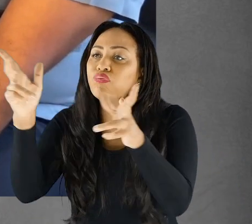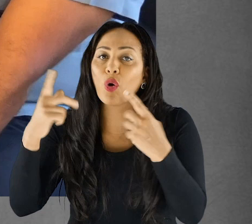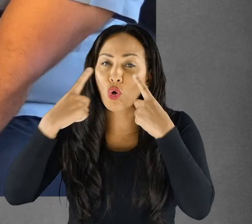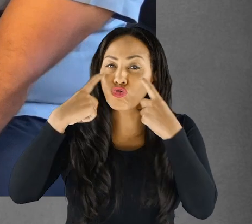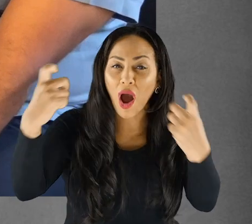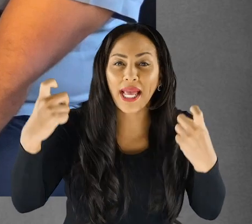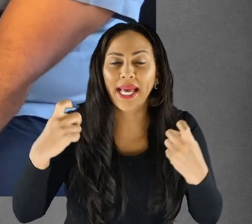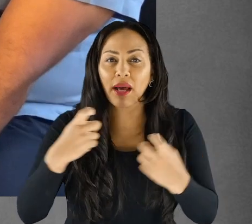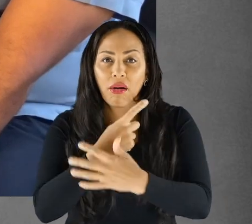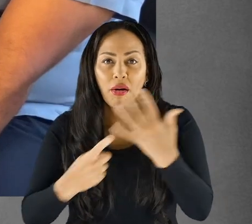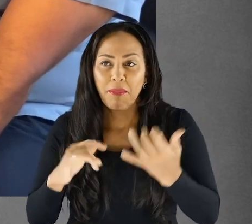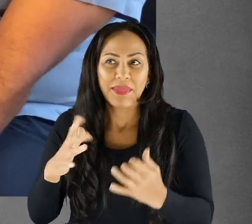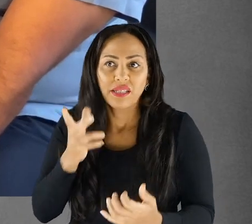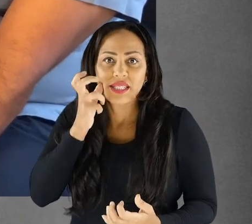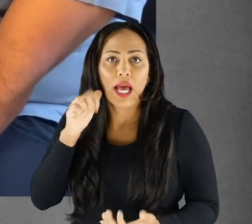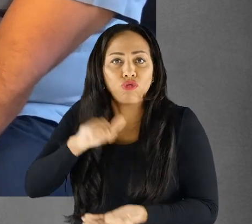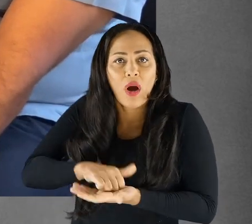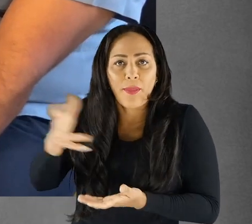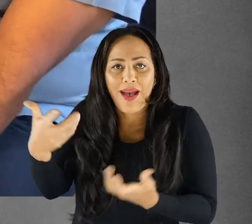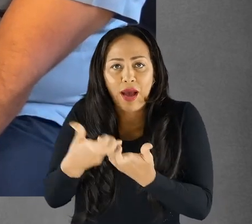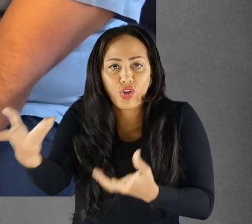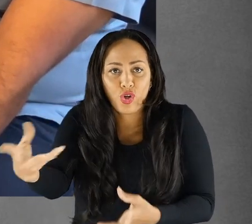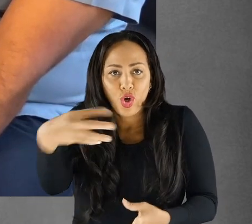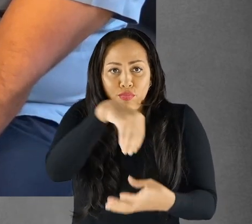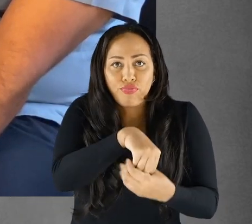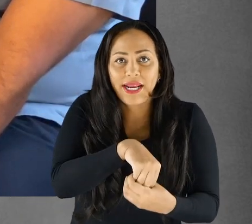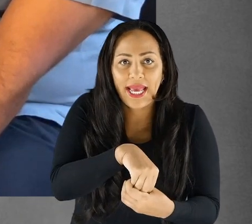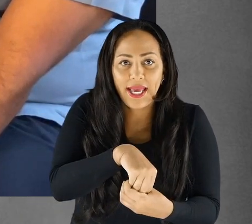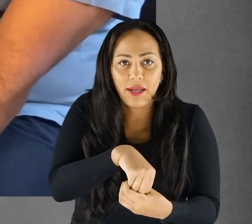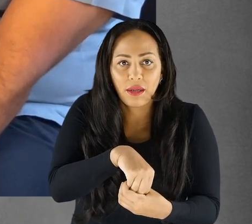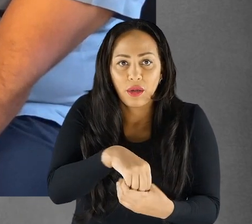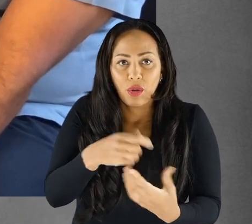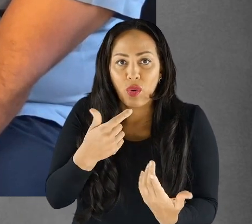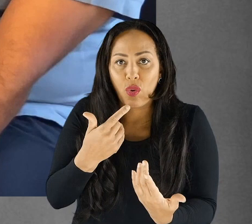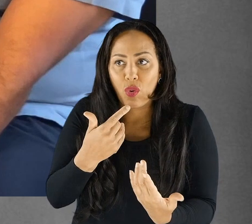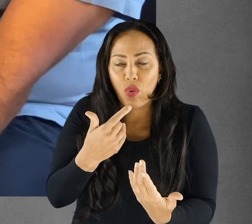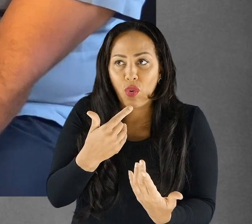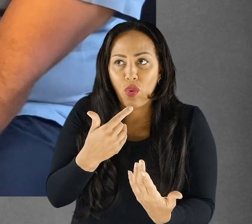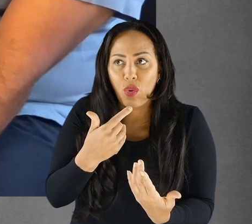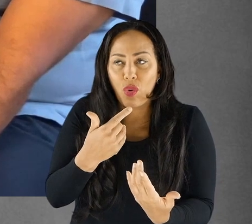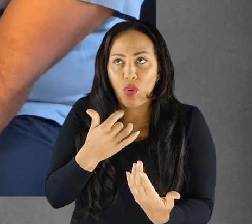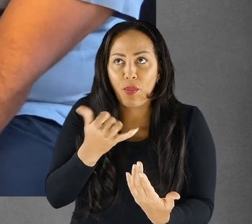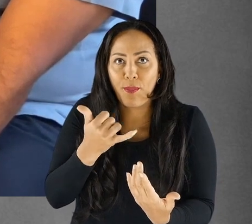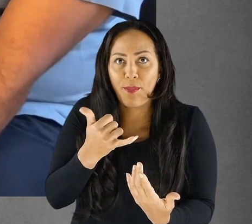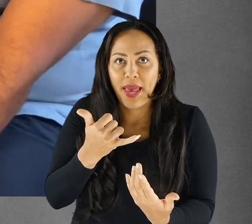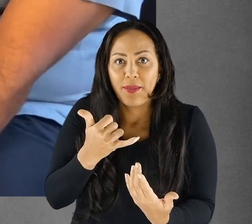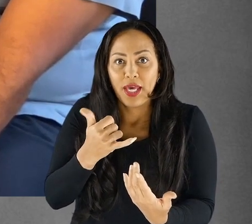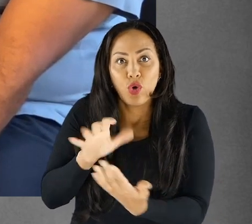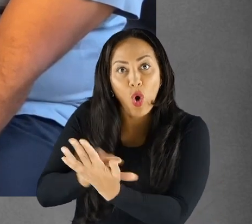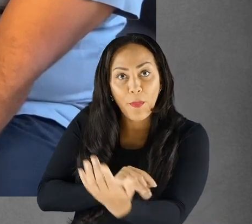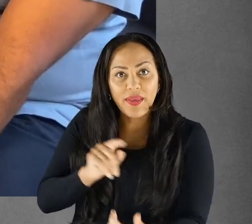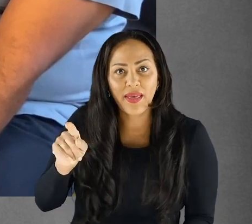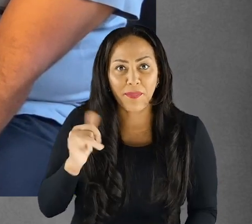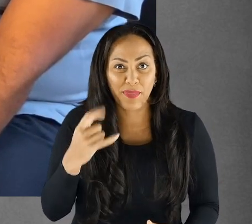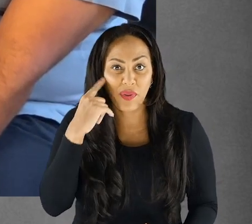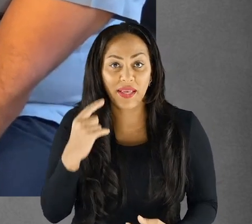that babies make, but also others that might not sound right to us, or they're crying, or they're